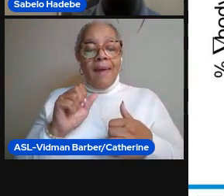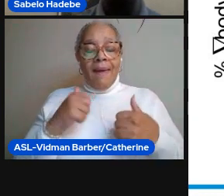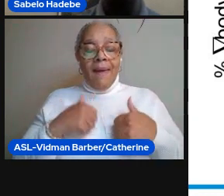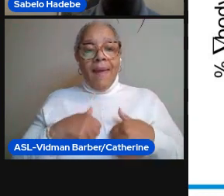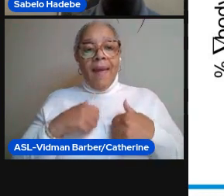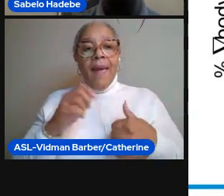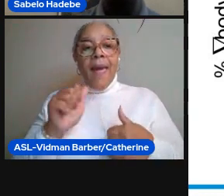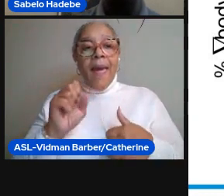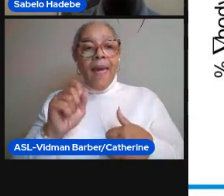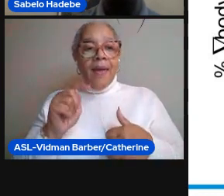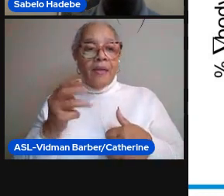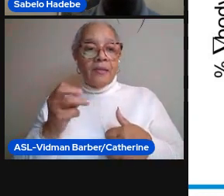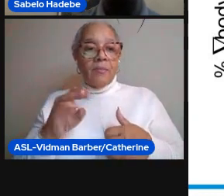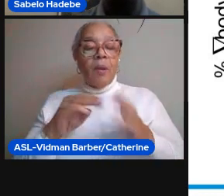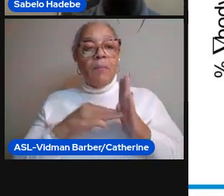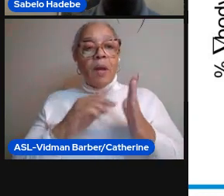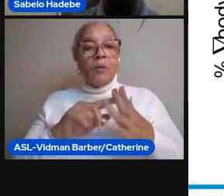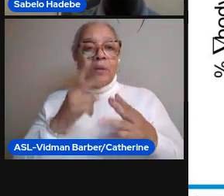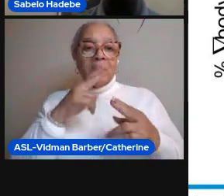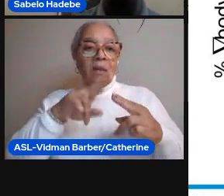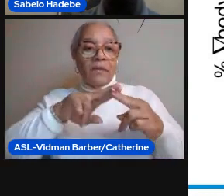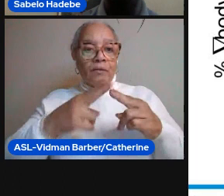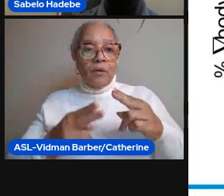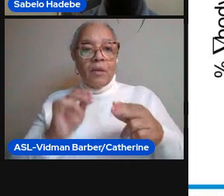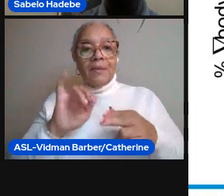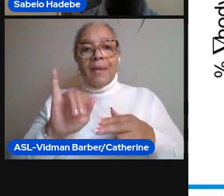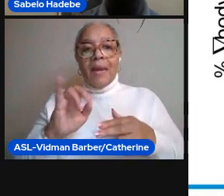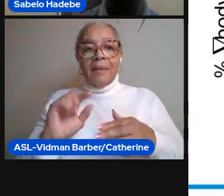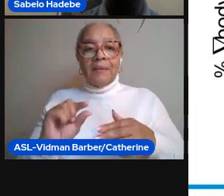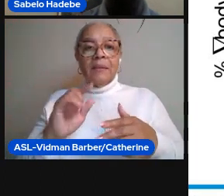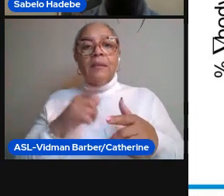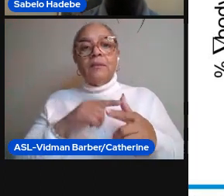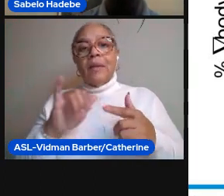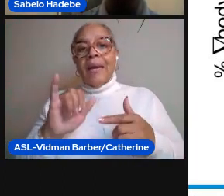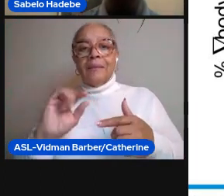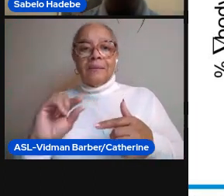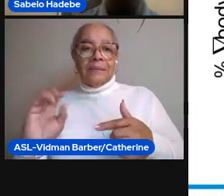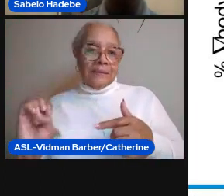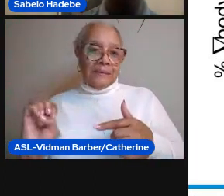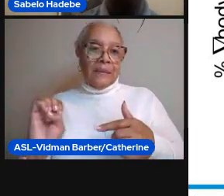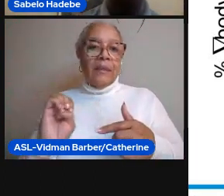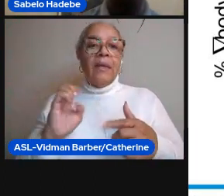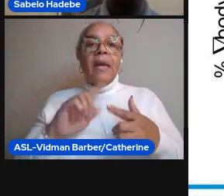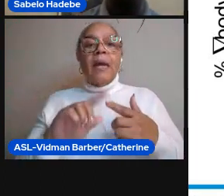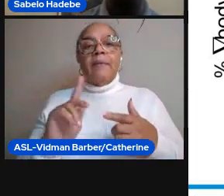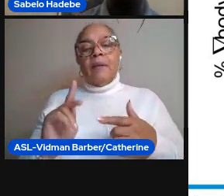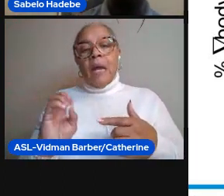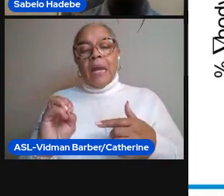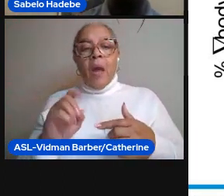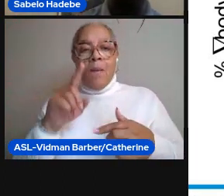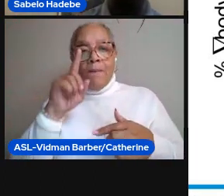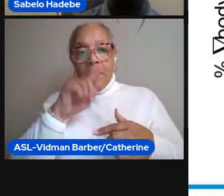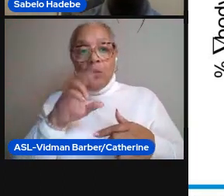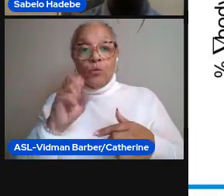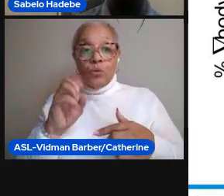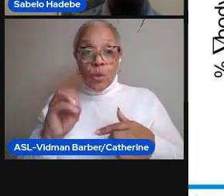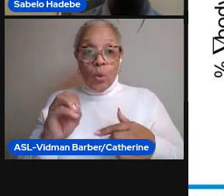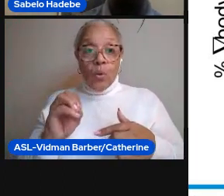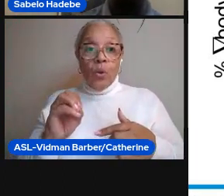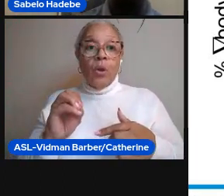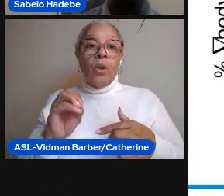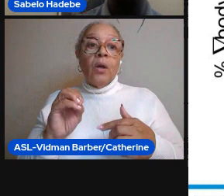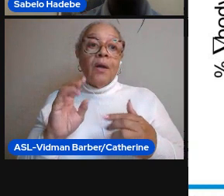this decrease in total IgE in the knockout mouse. So that at least